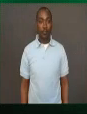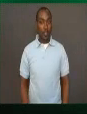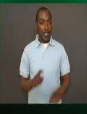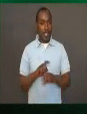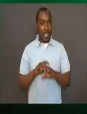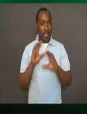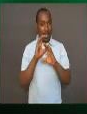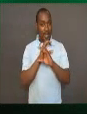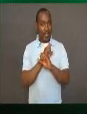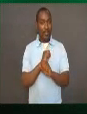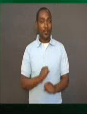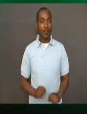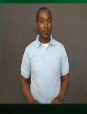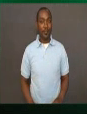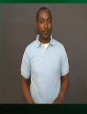Time's up.